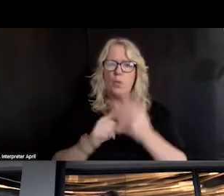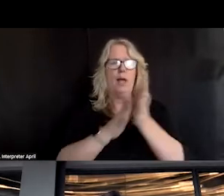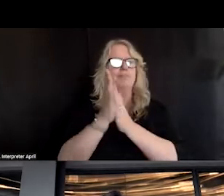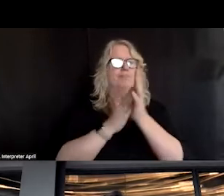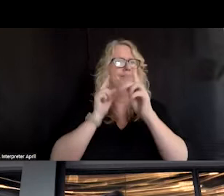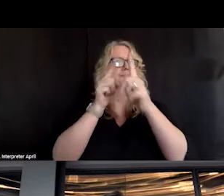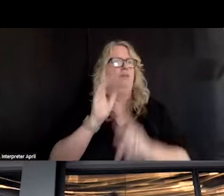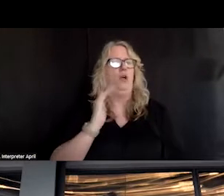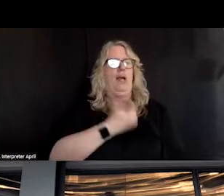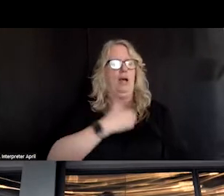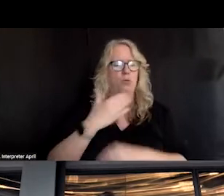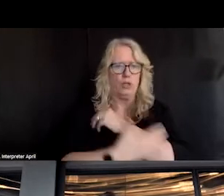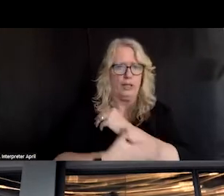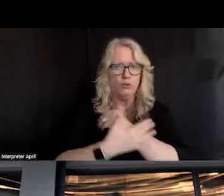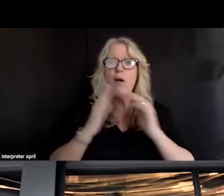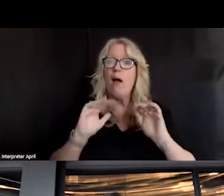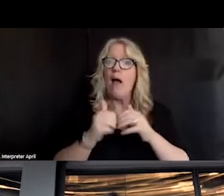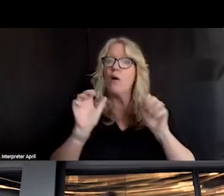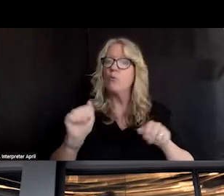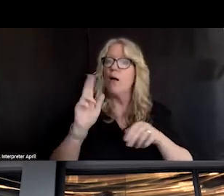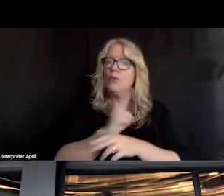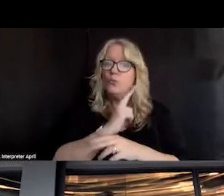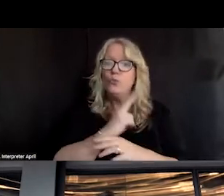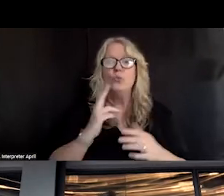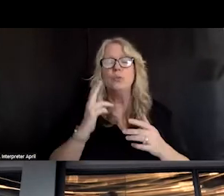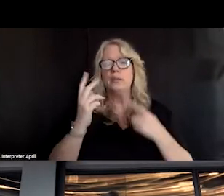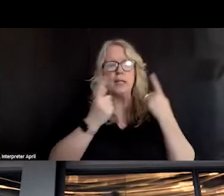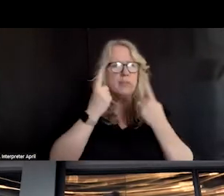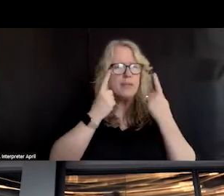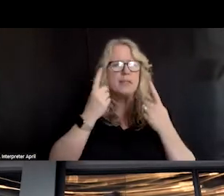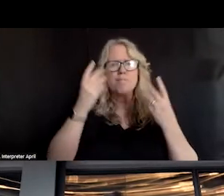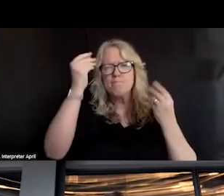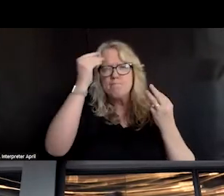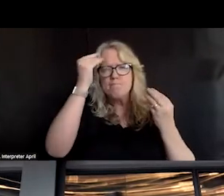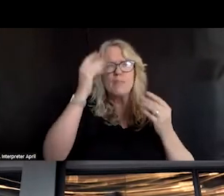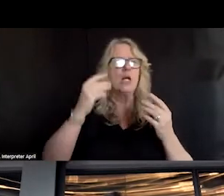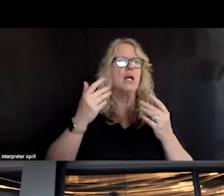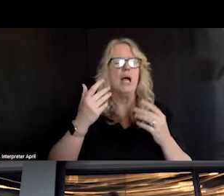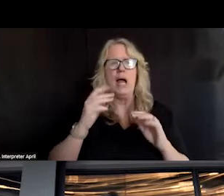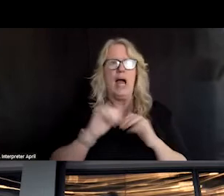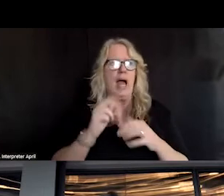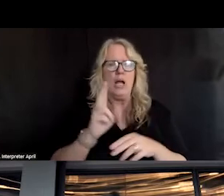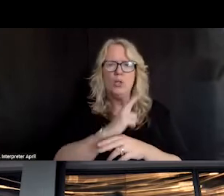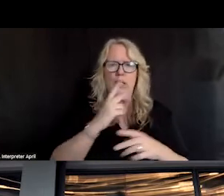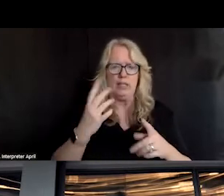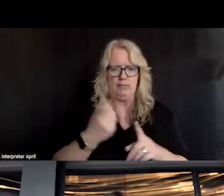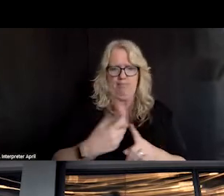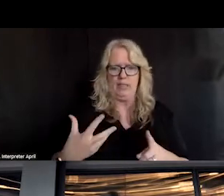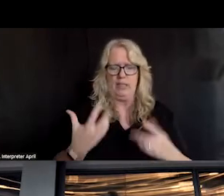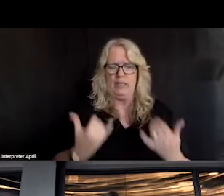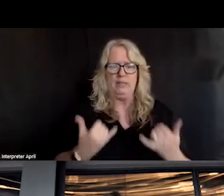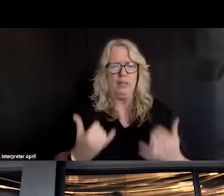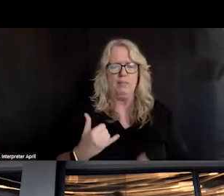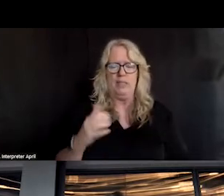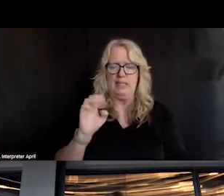our country. So ways that you could use this is sort of thinking about how would we use and expand existing